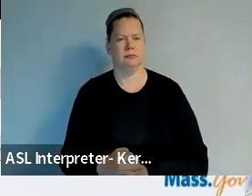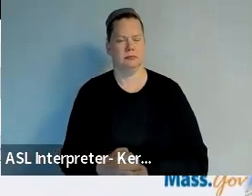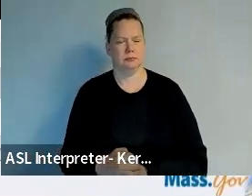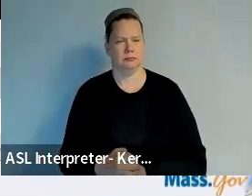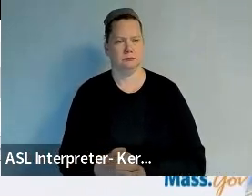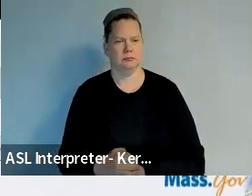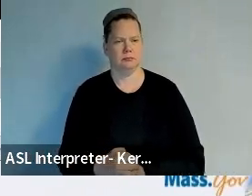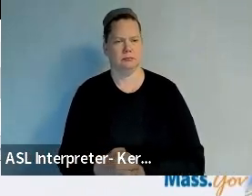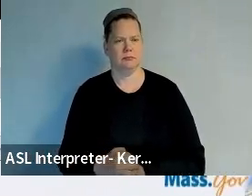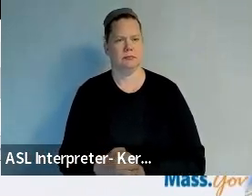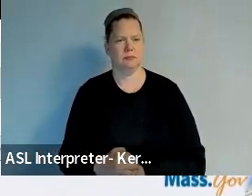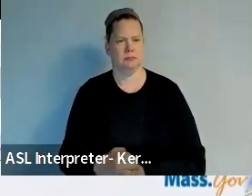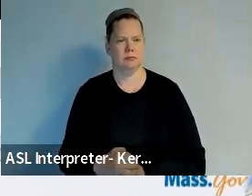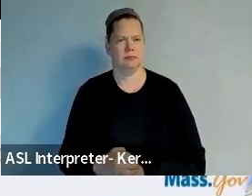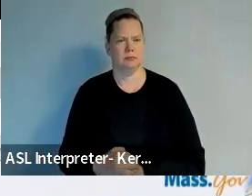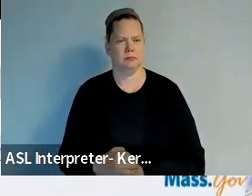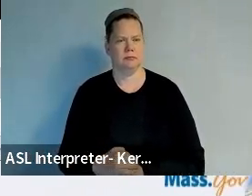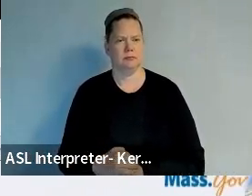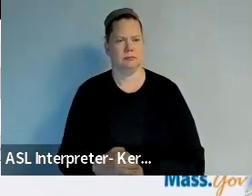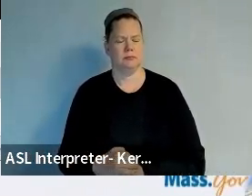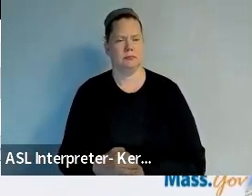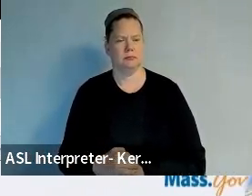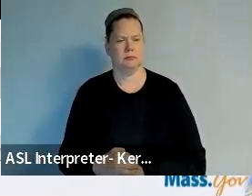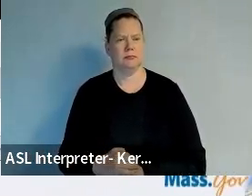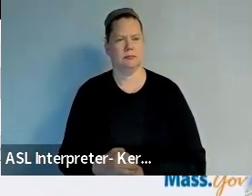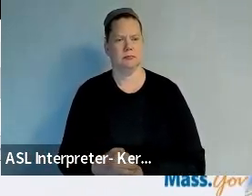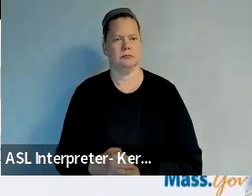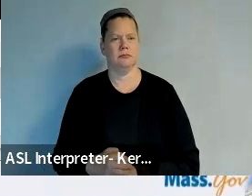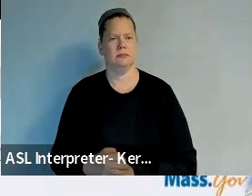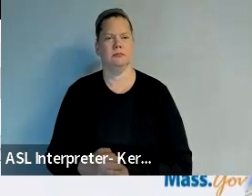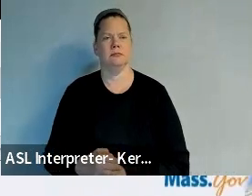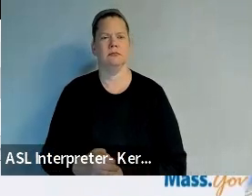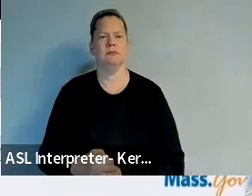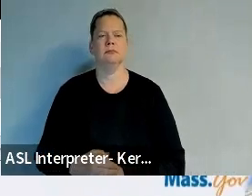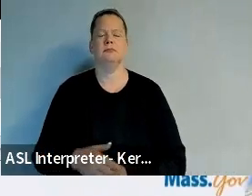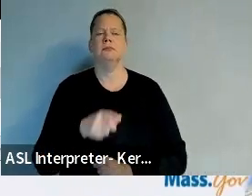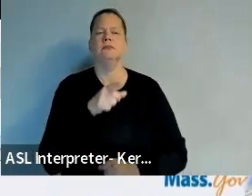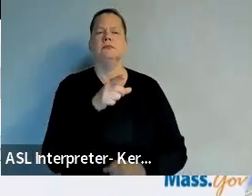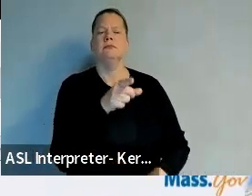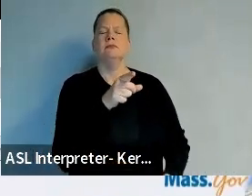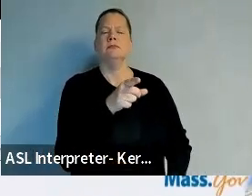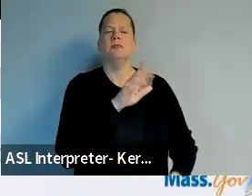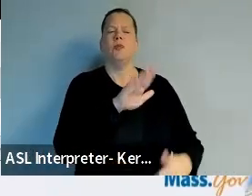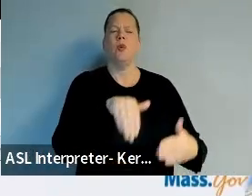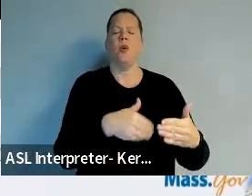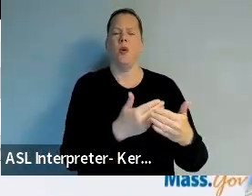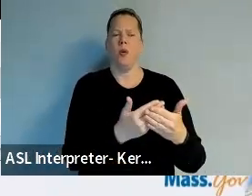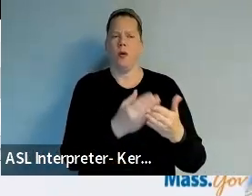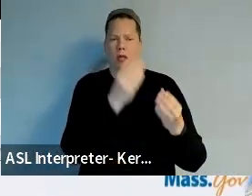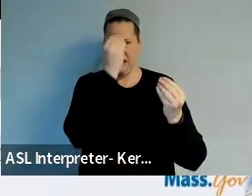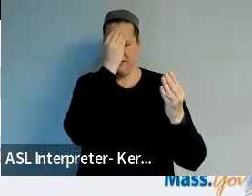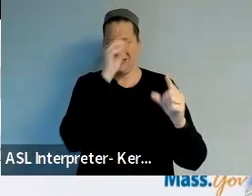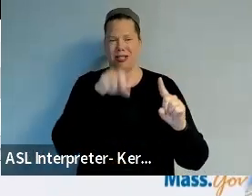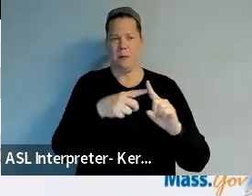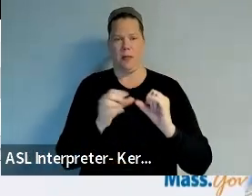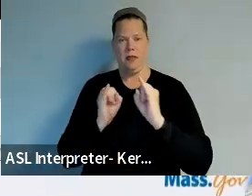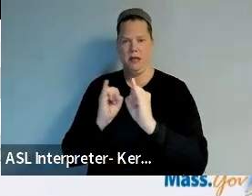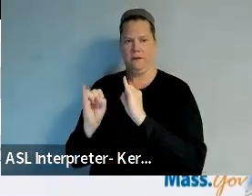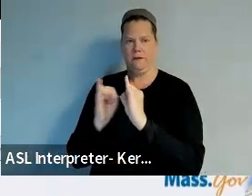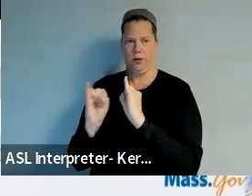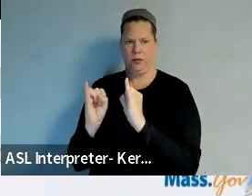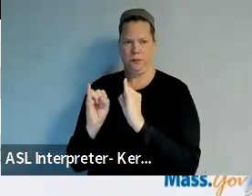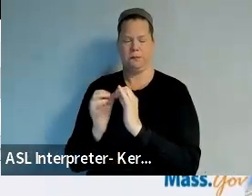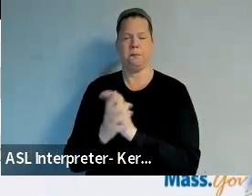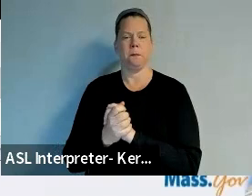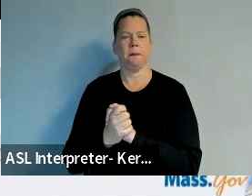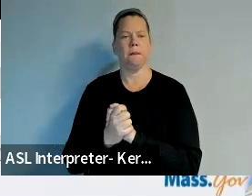On this screen, we will input all relevant information regarding the interview. We will